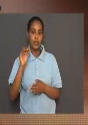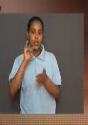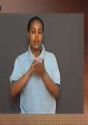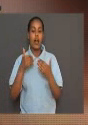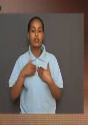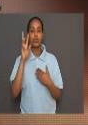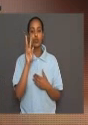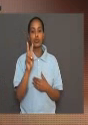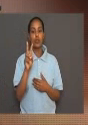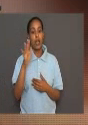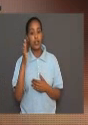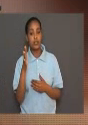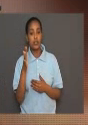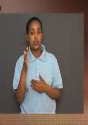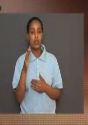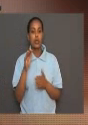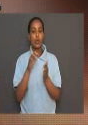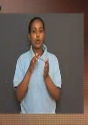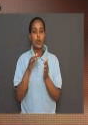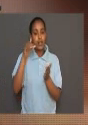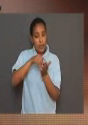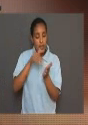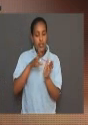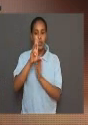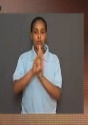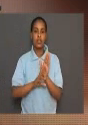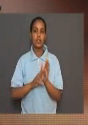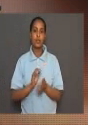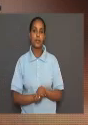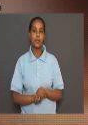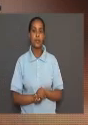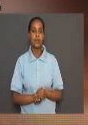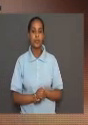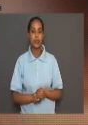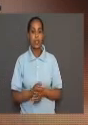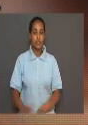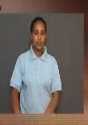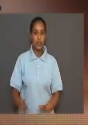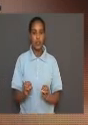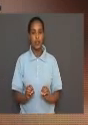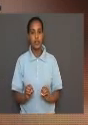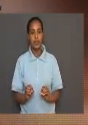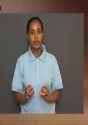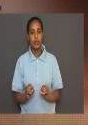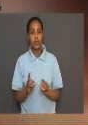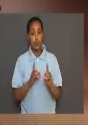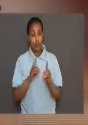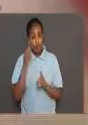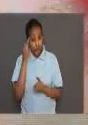copolymerized to produce a polymer that has two kinds of repeating units.